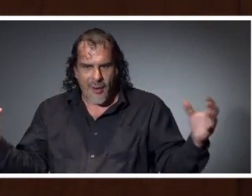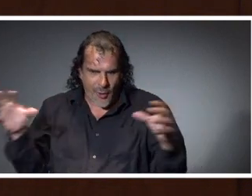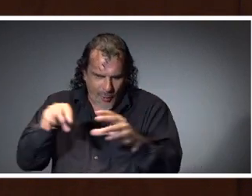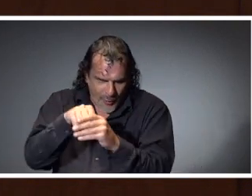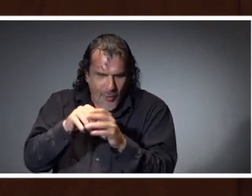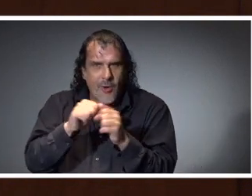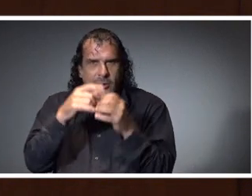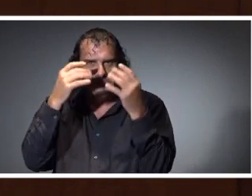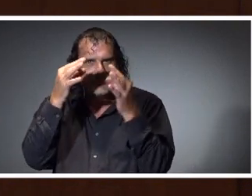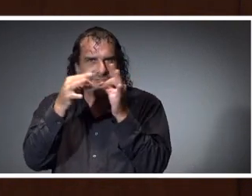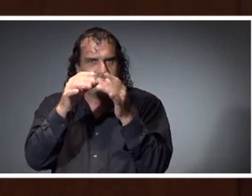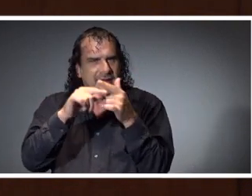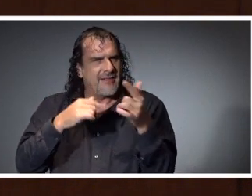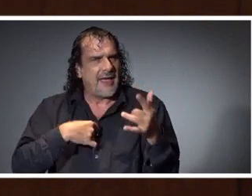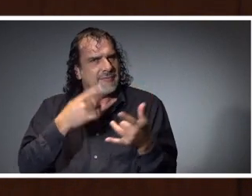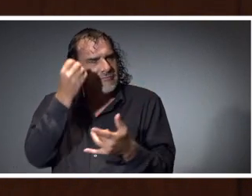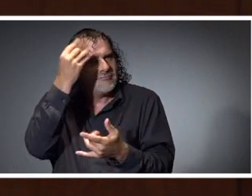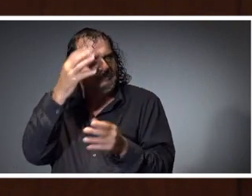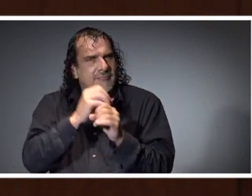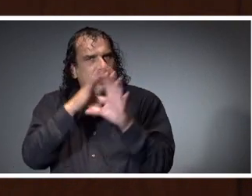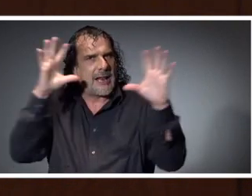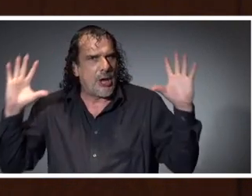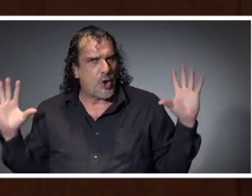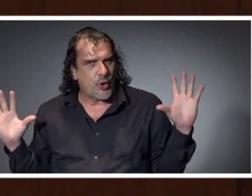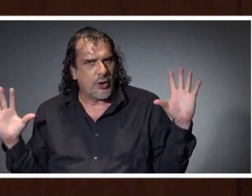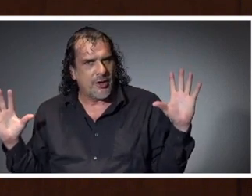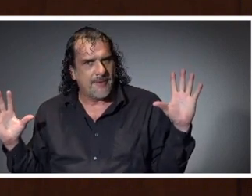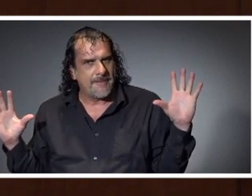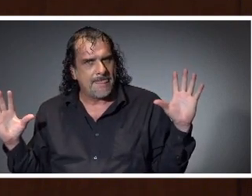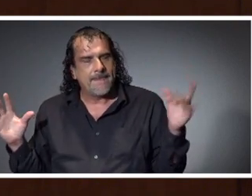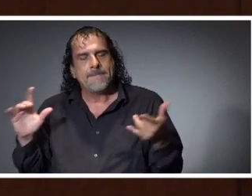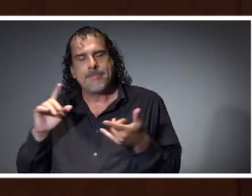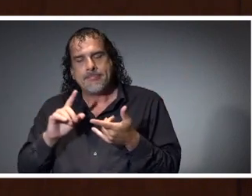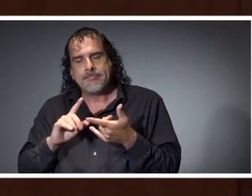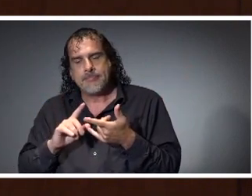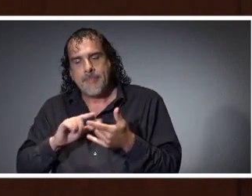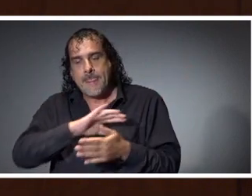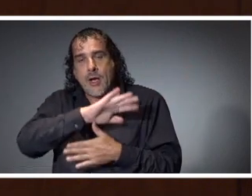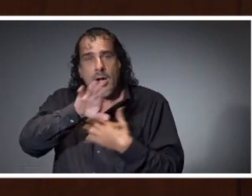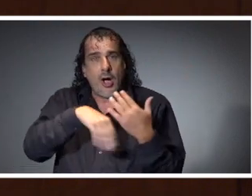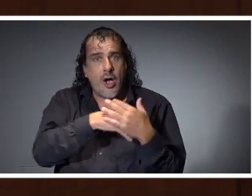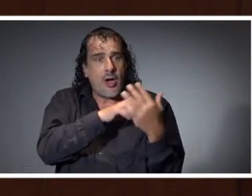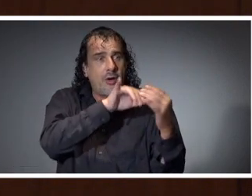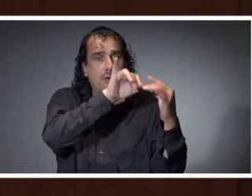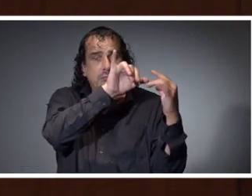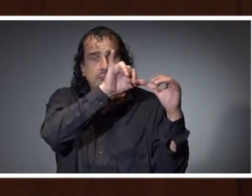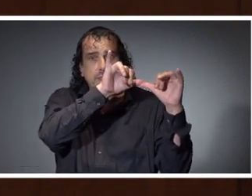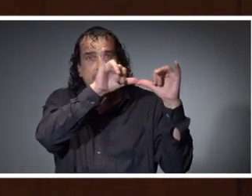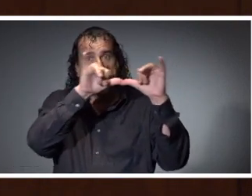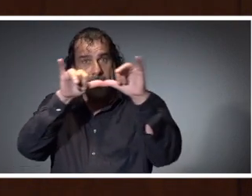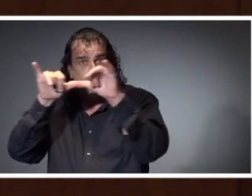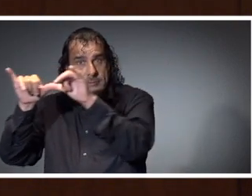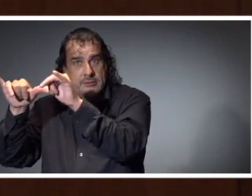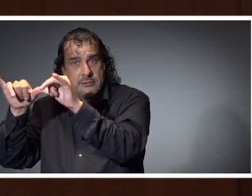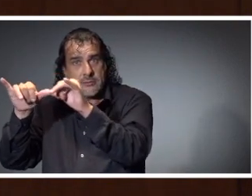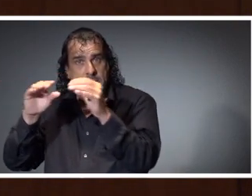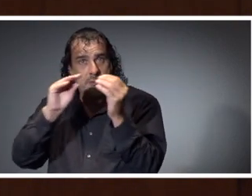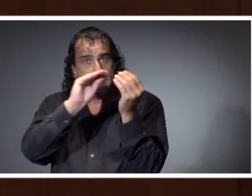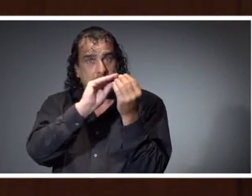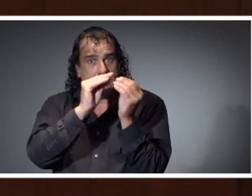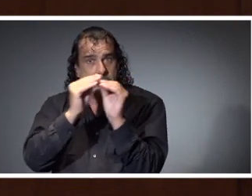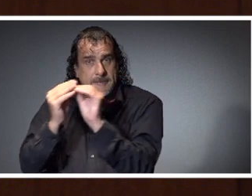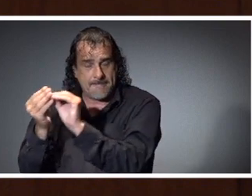well, and I don't want to be overly reassured by it, but all of our metrics, if we look at the COVID-like illness